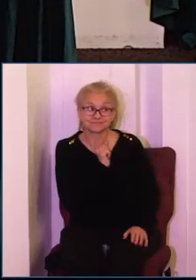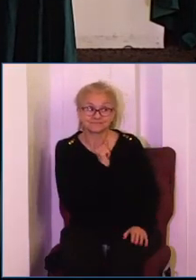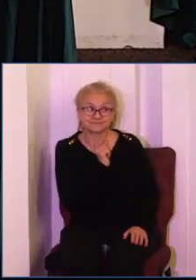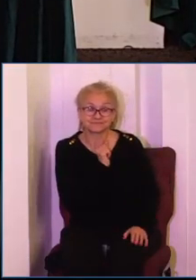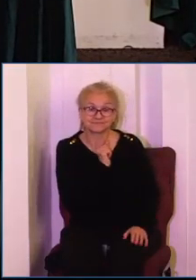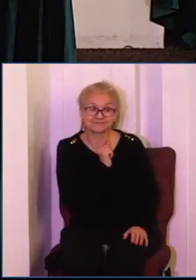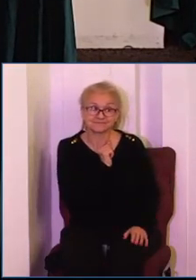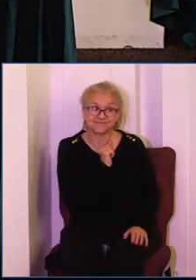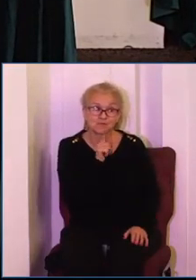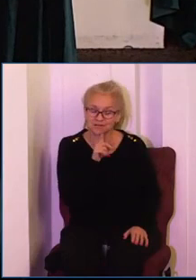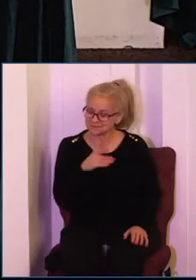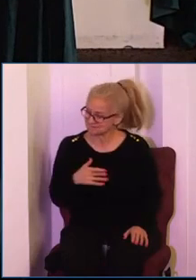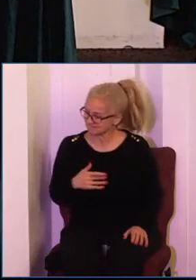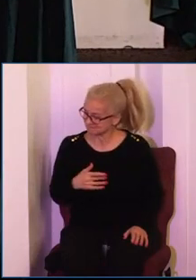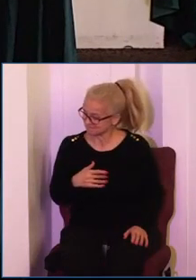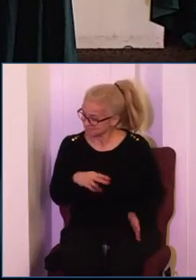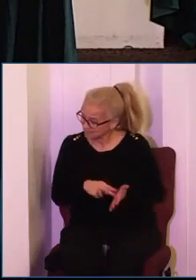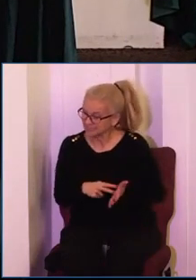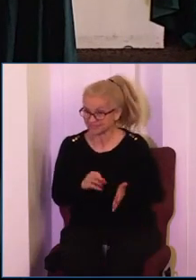it.